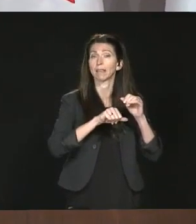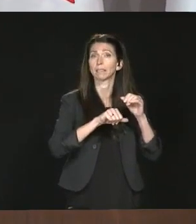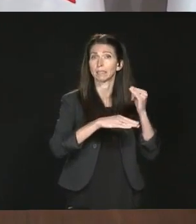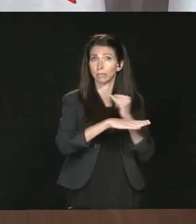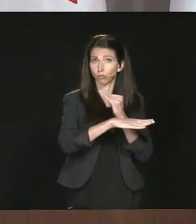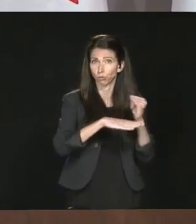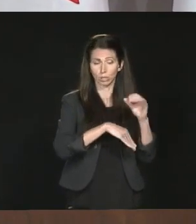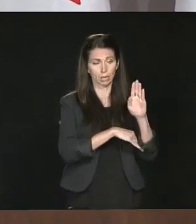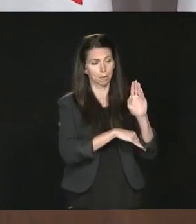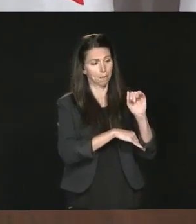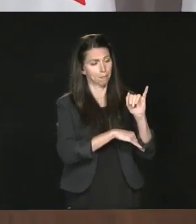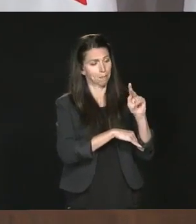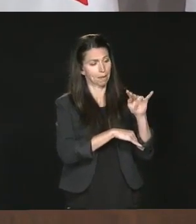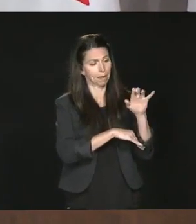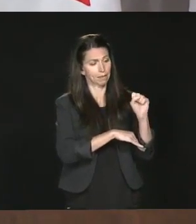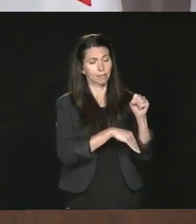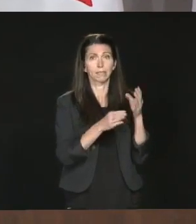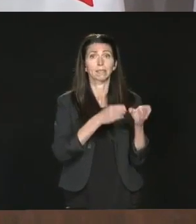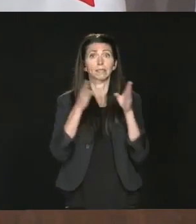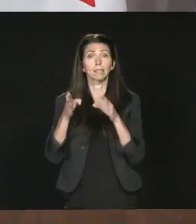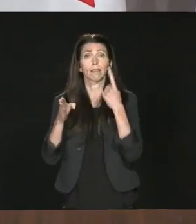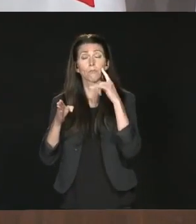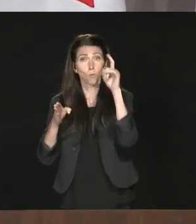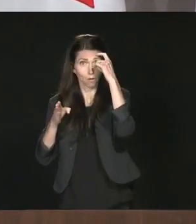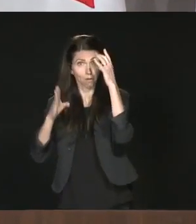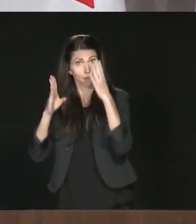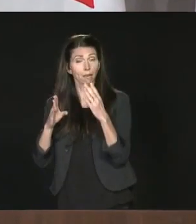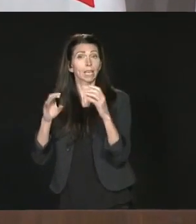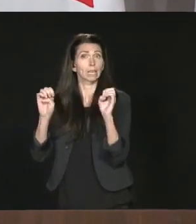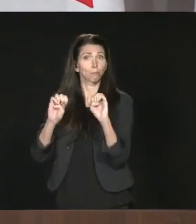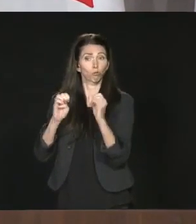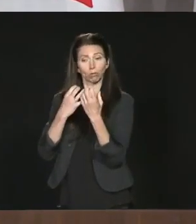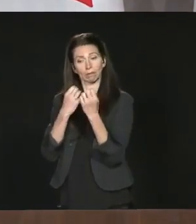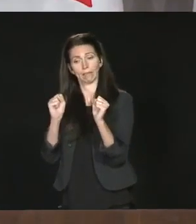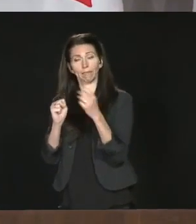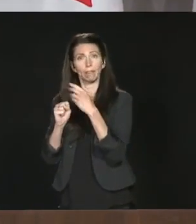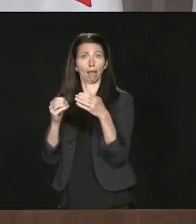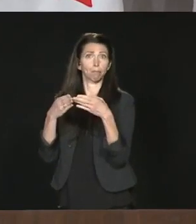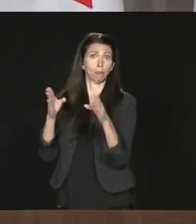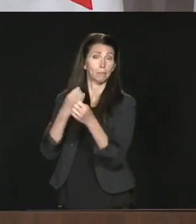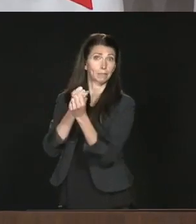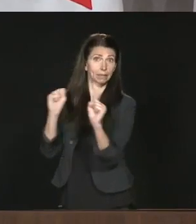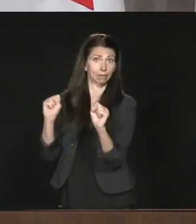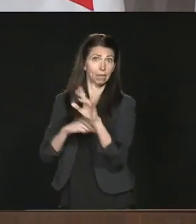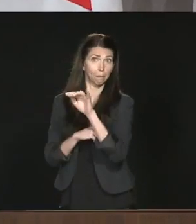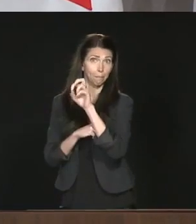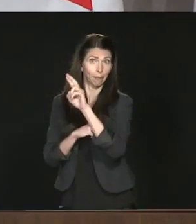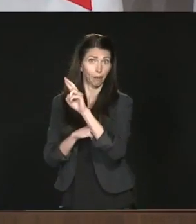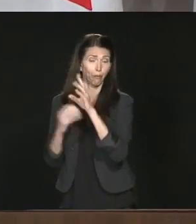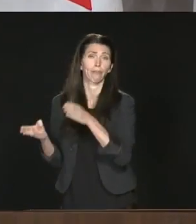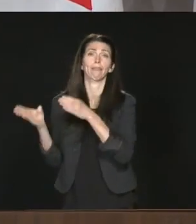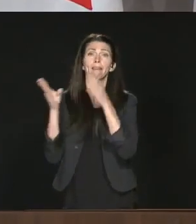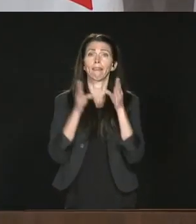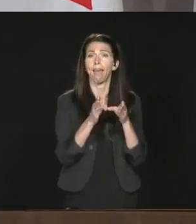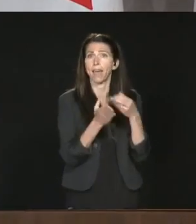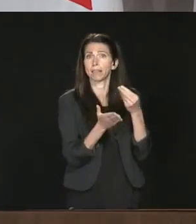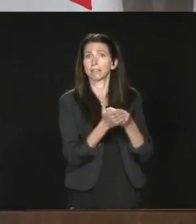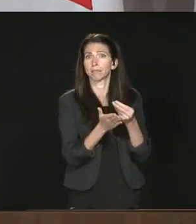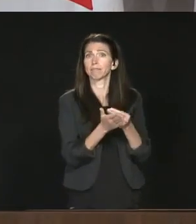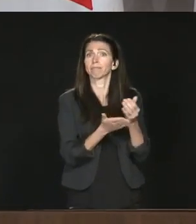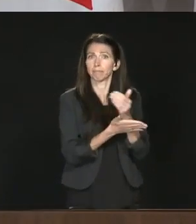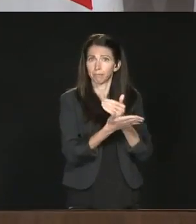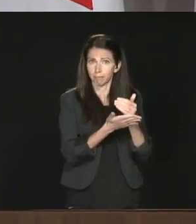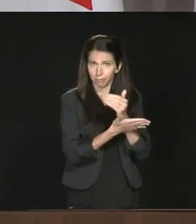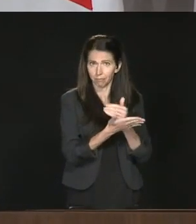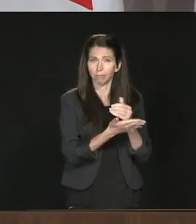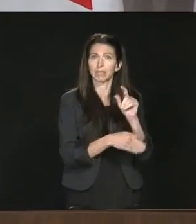Emergency Preparedness, Bill Blair, et le Président du Conseil du Trésor, Jean-Yves Duclos. And after that, we'll be happy to answer your